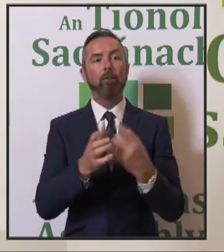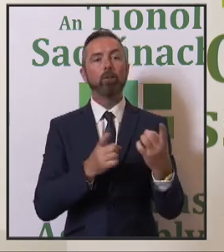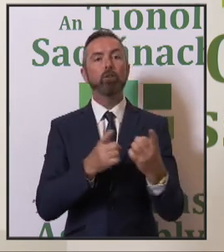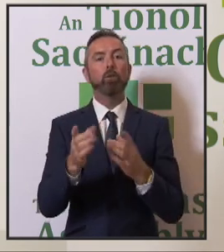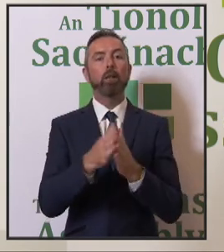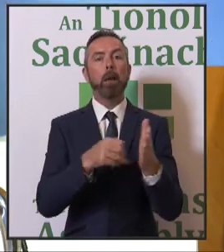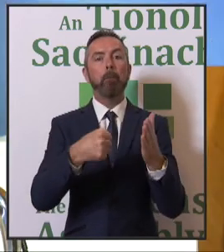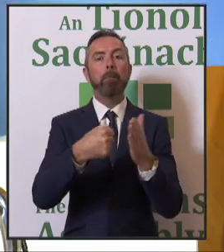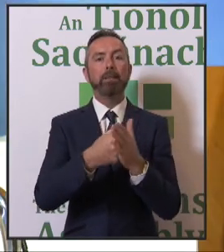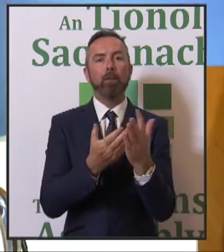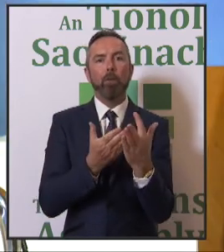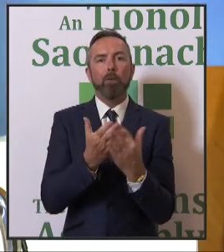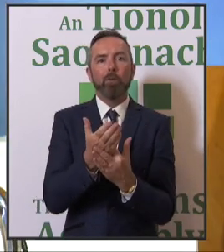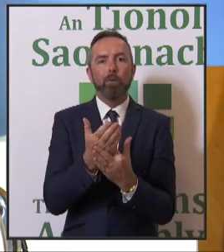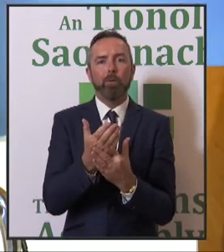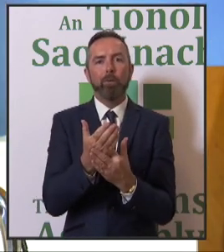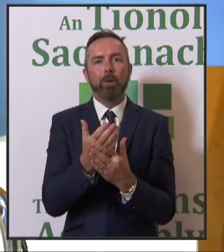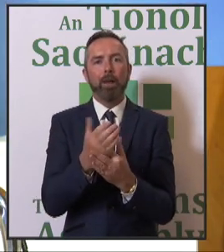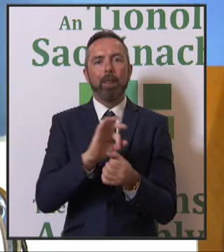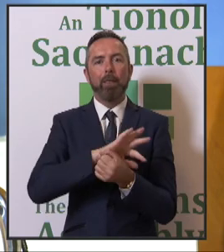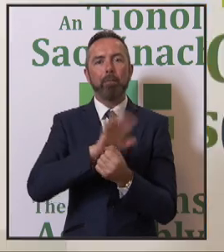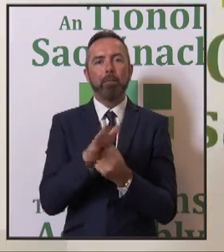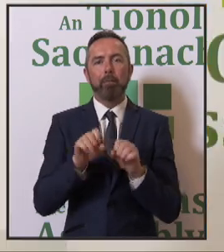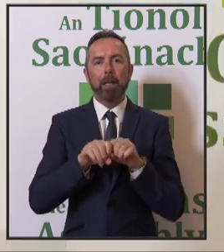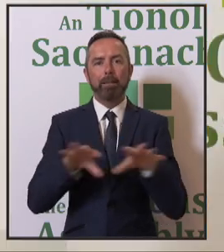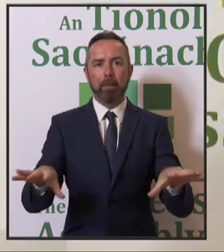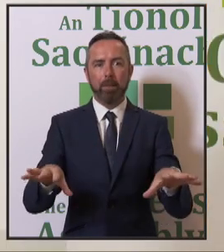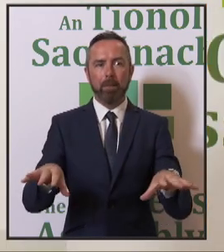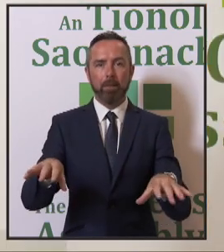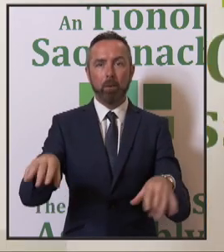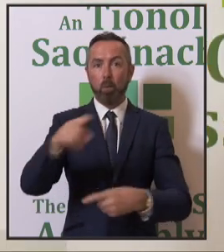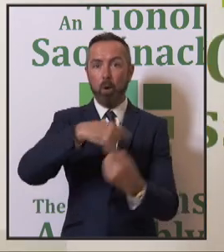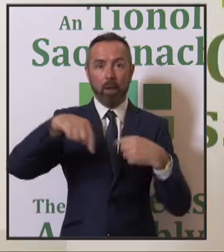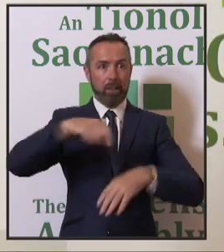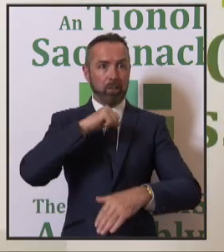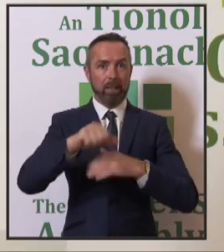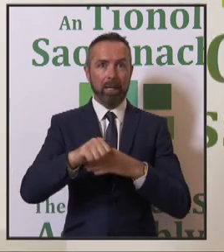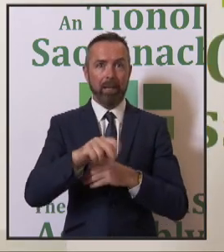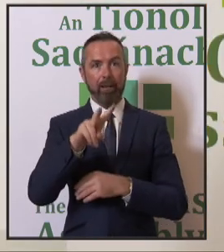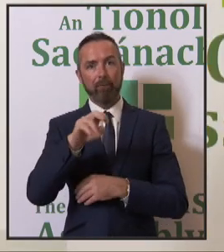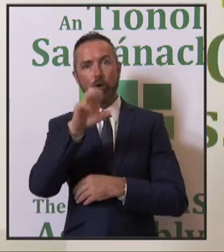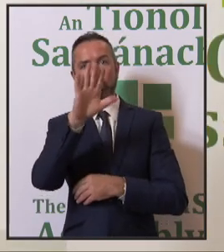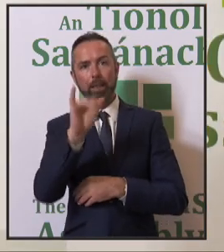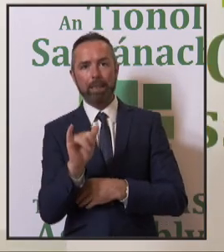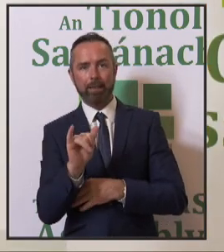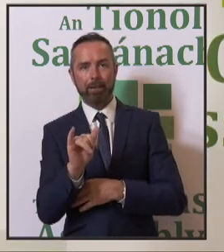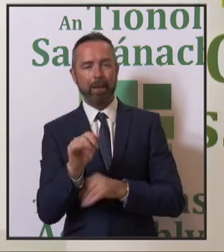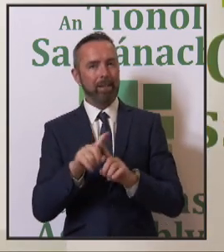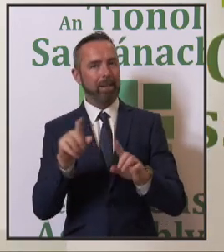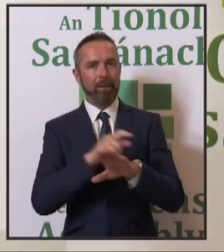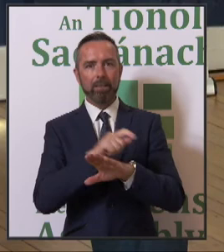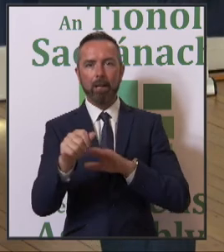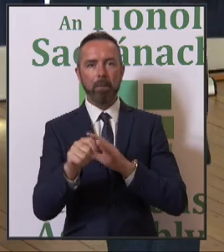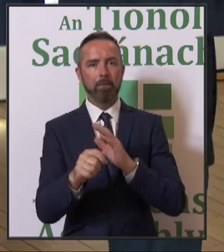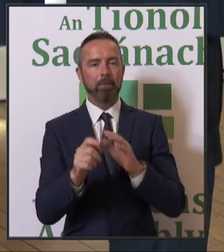business during a pandemic. And we're all here virtually today, which it certainly is a different kind of experience, and we're losing